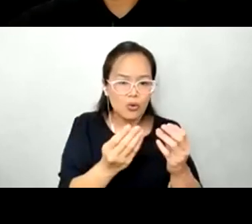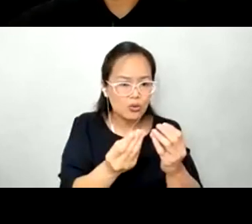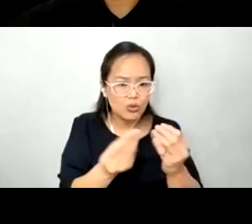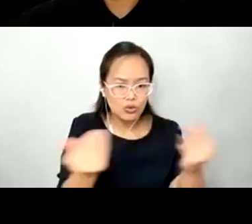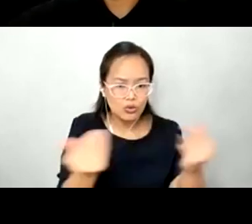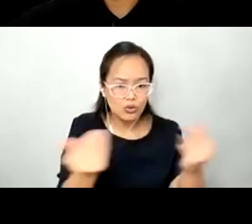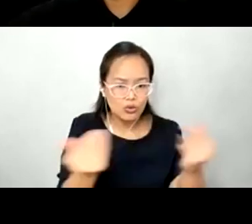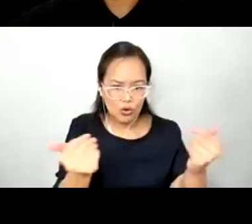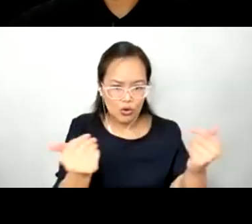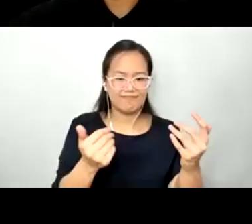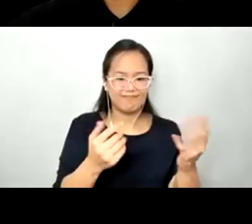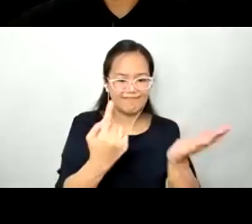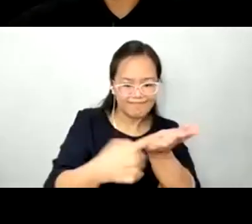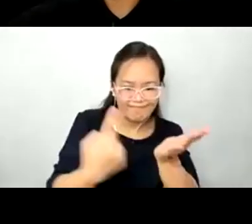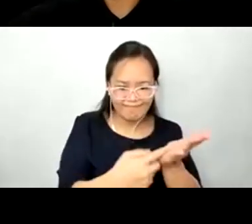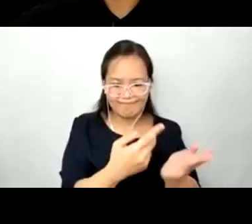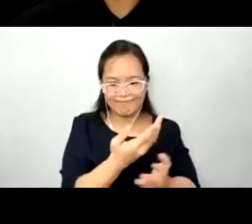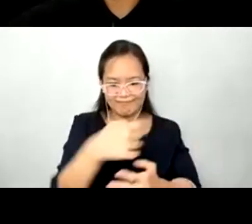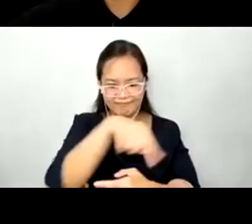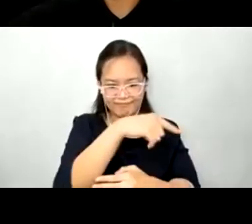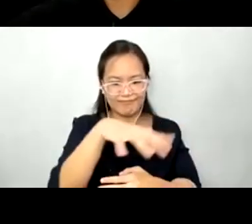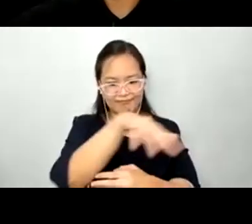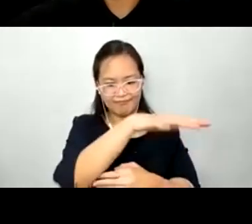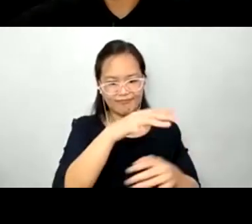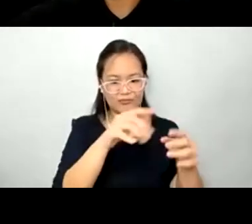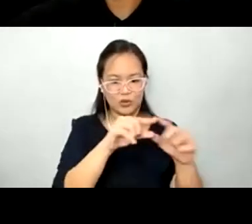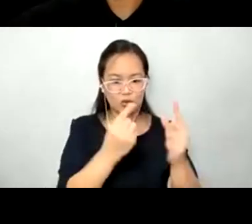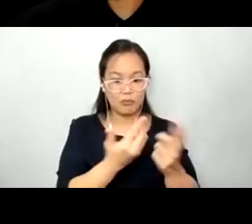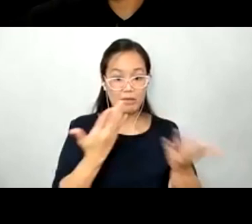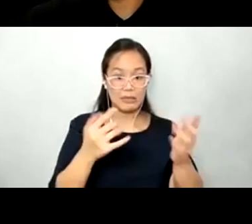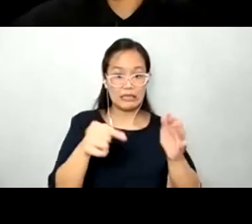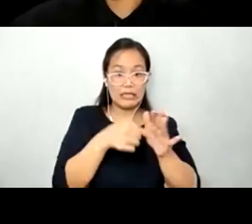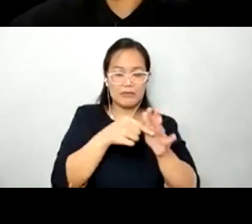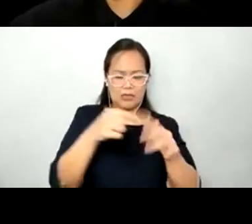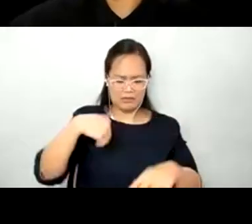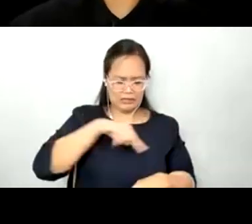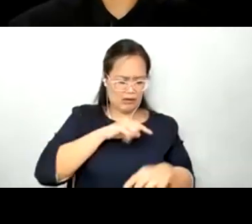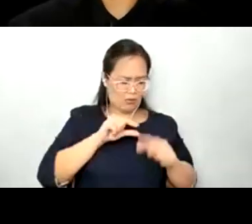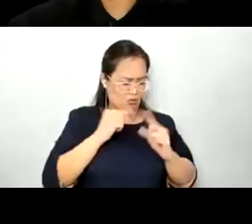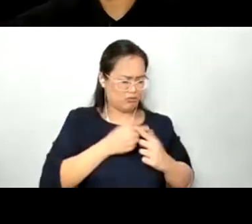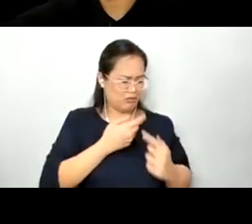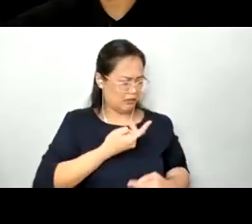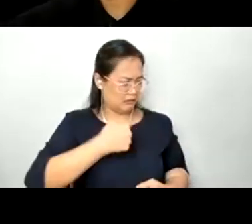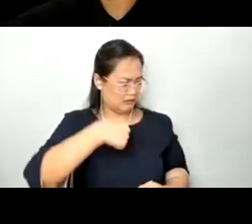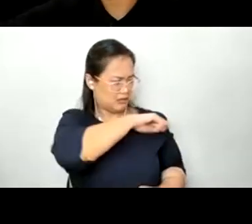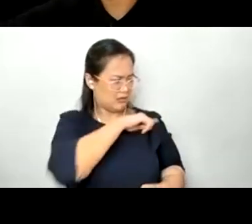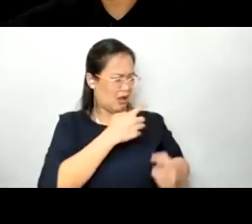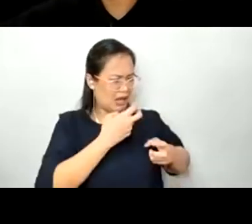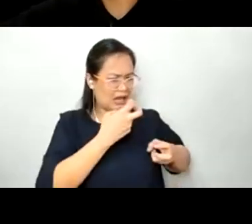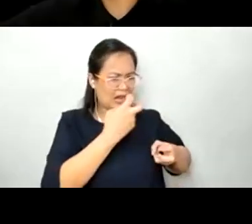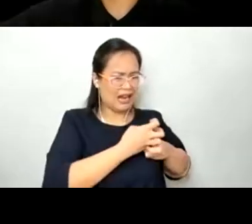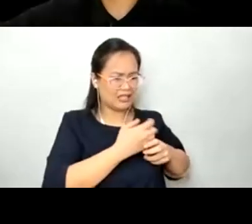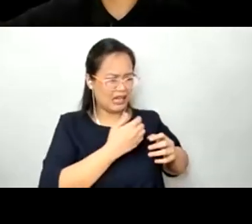Because there are really occasions when it's difficult to resolve it at your level, especially if, for